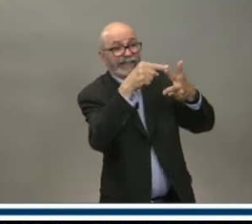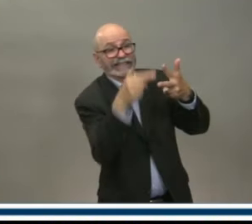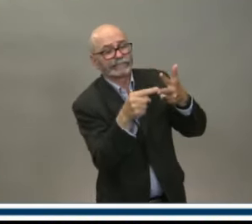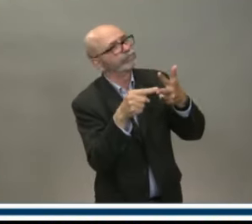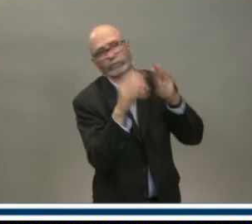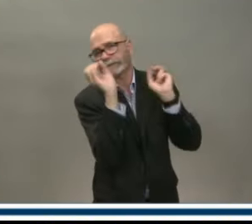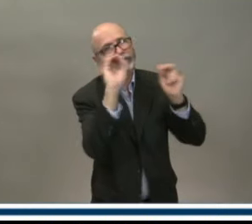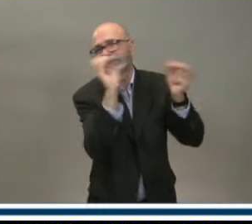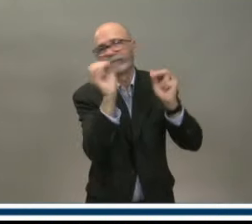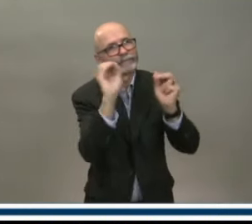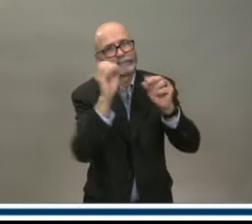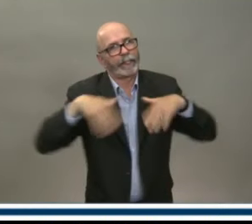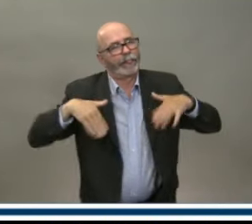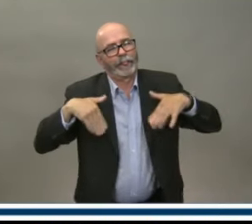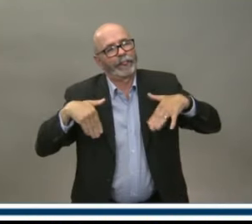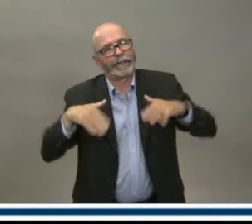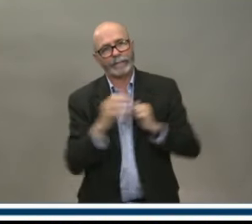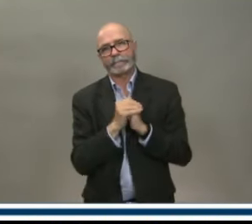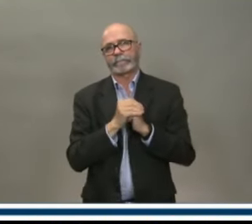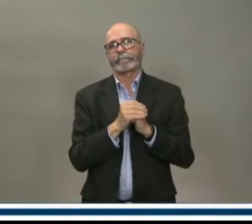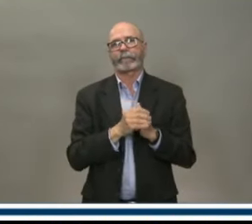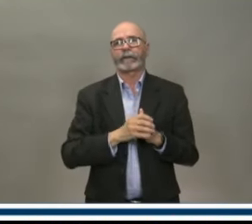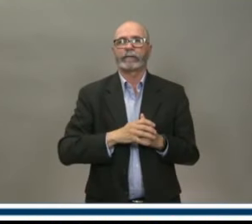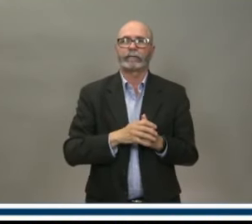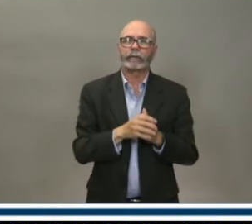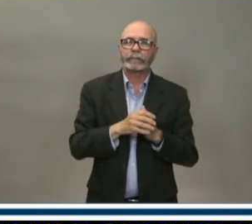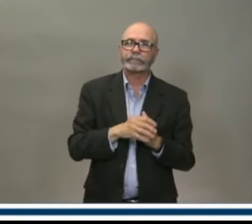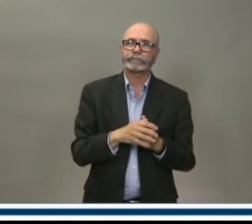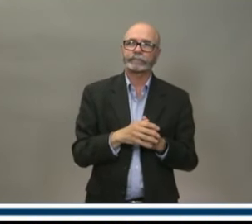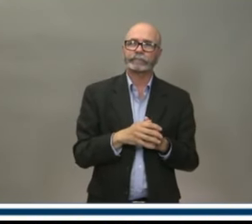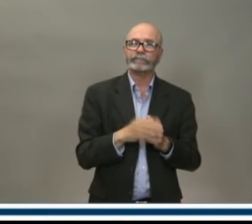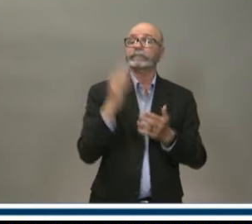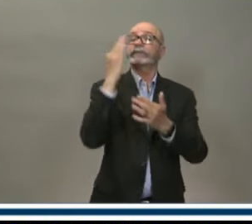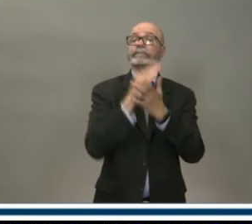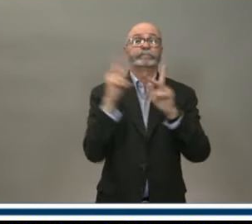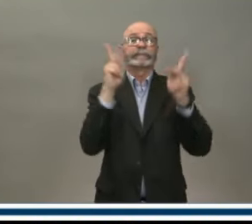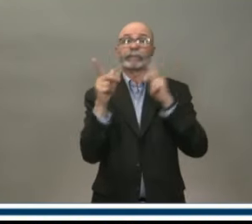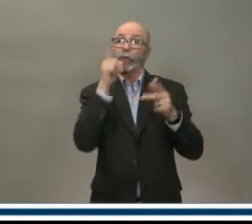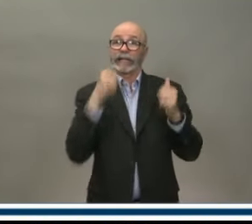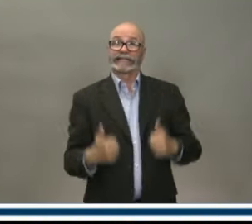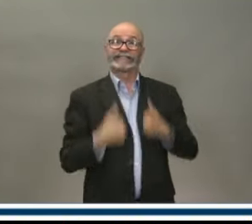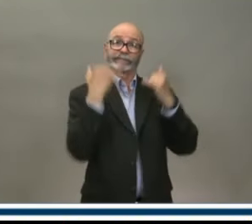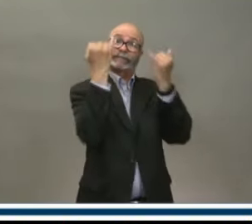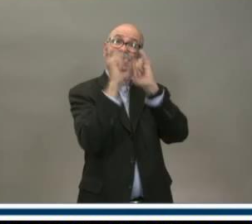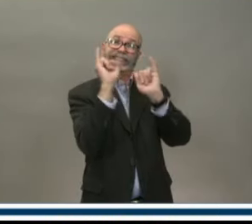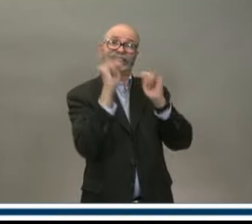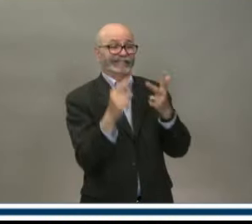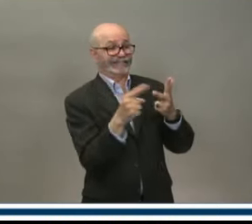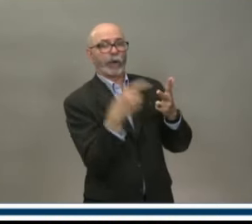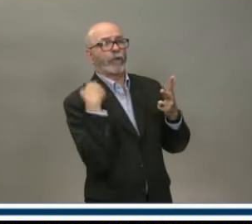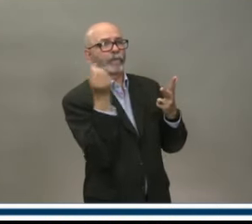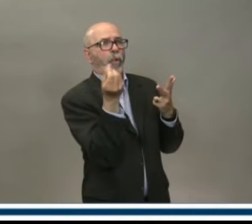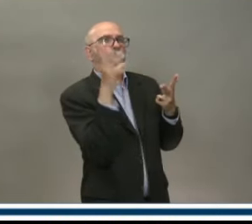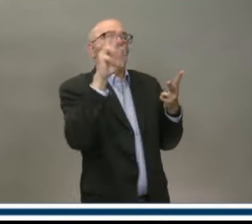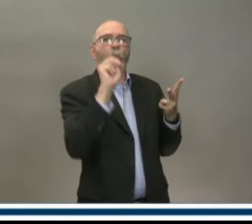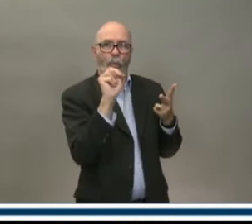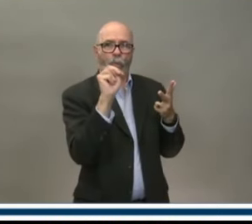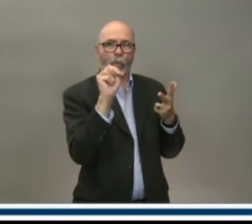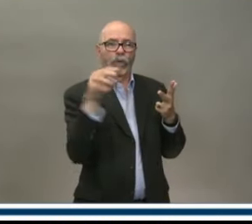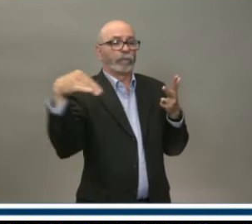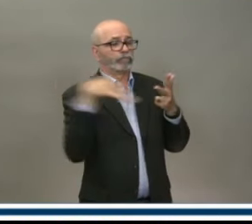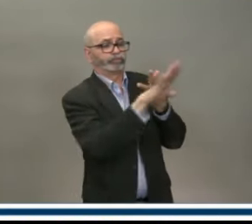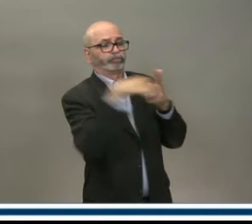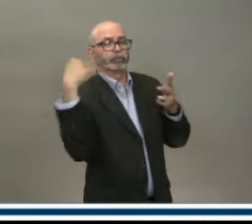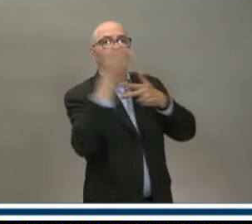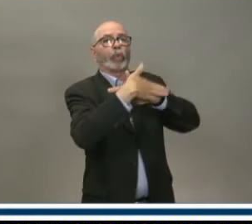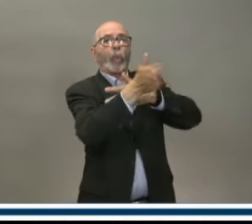those other two types of living arrangements. Certainly the people independent living, they have their own tower, they have their own entrance. They can come and go as